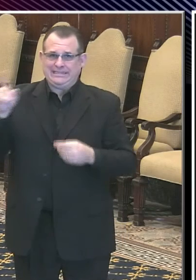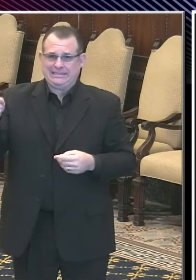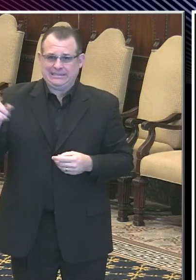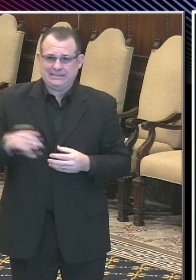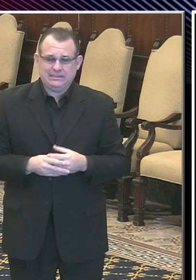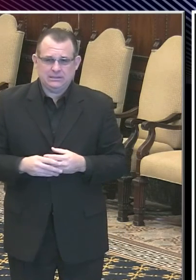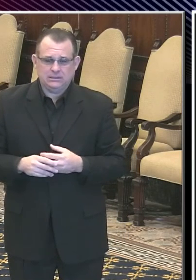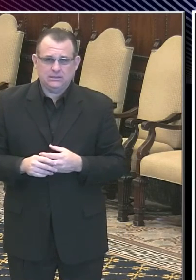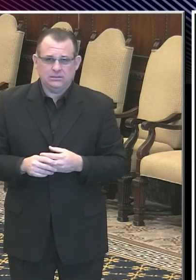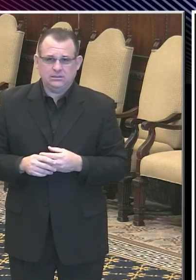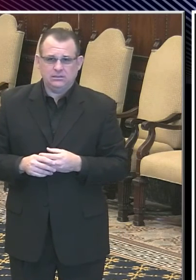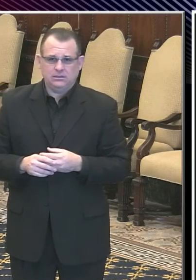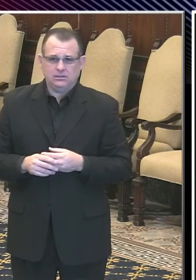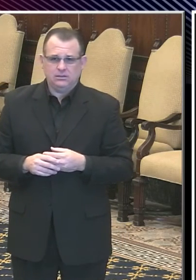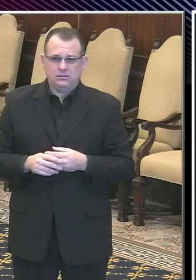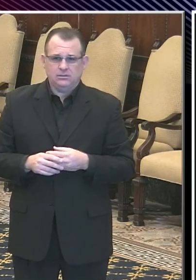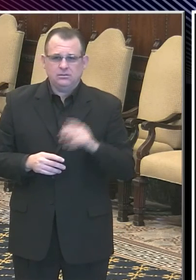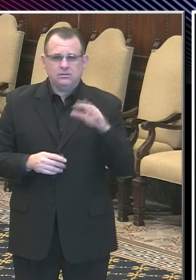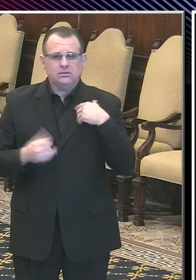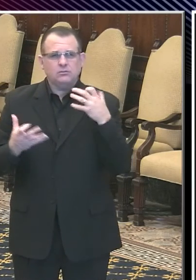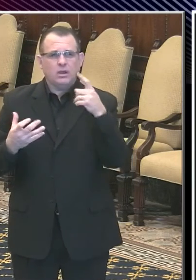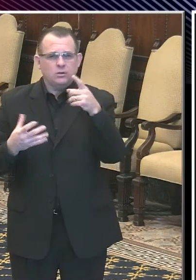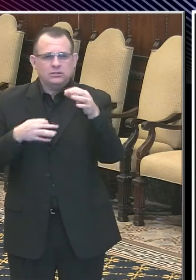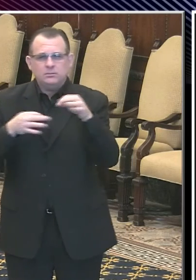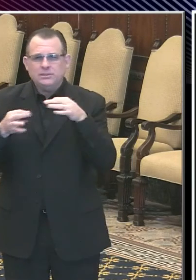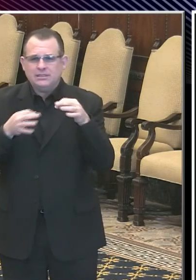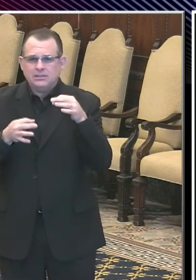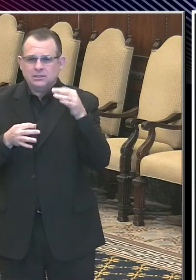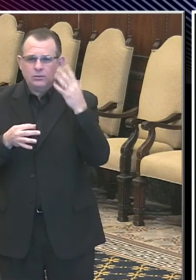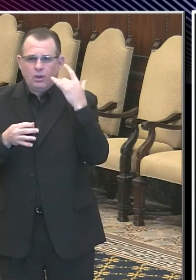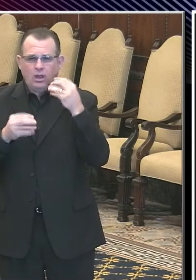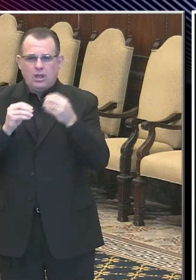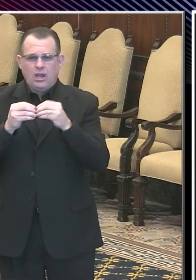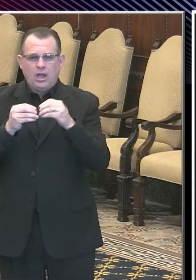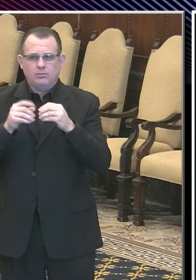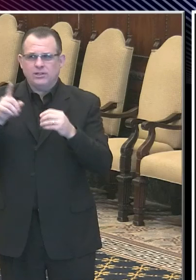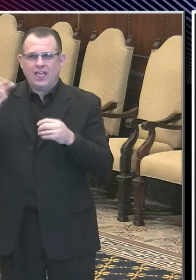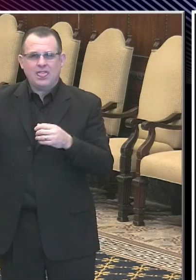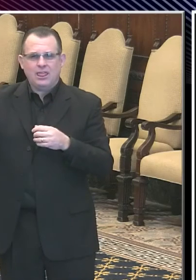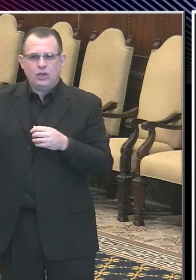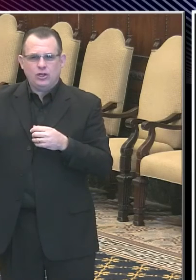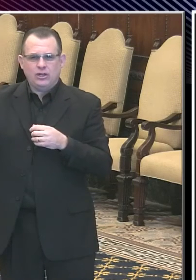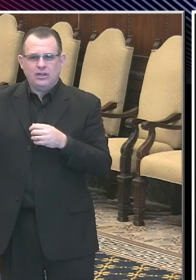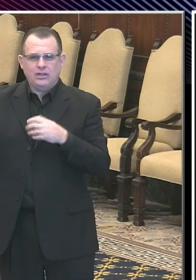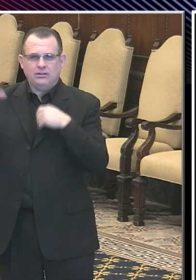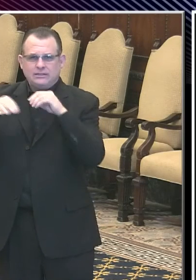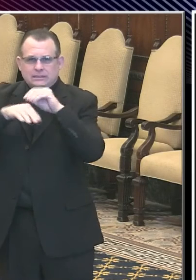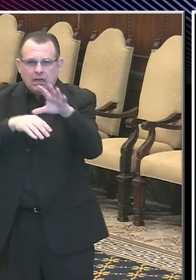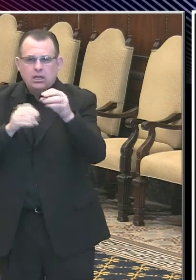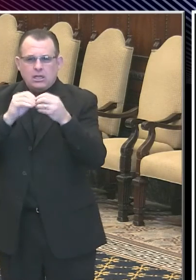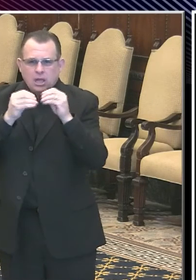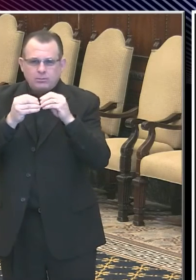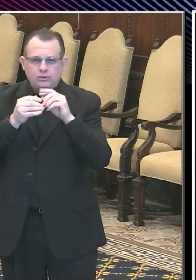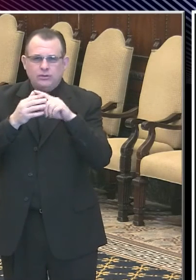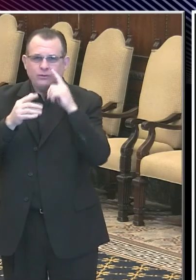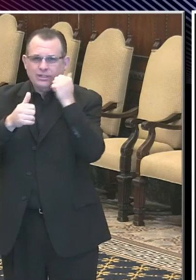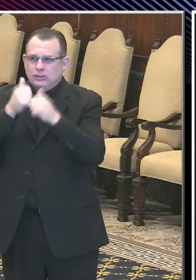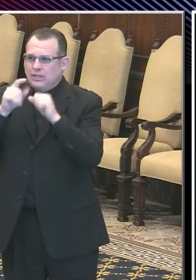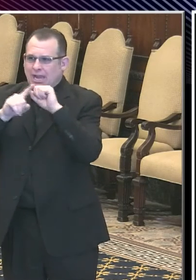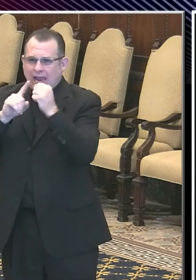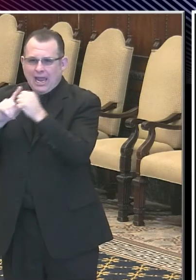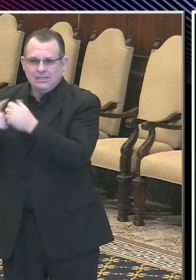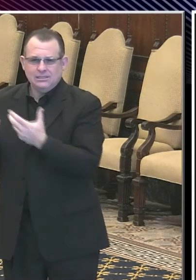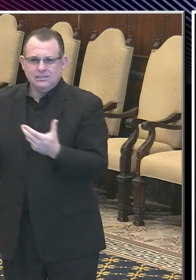just want somebody to explain again why the numbers are being released in the fashion they are with current cases. My understanding